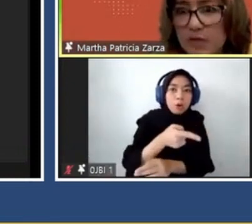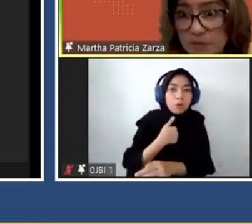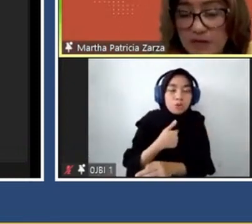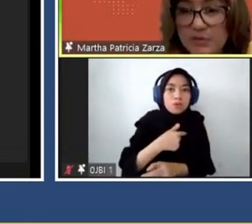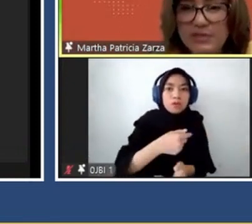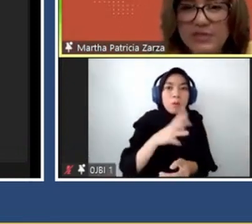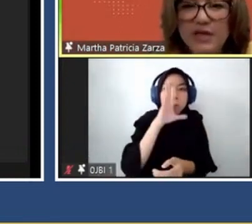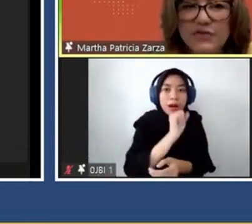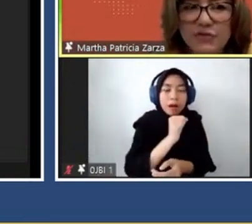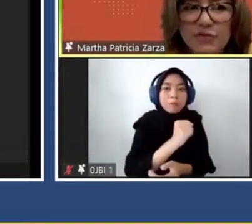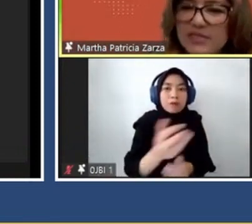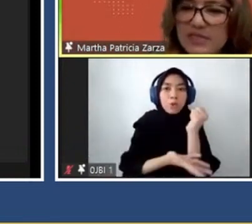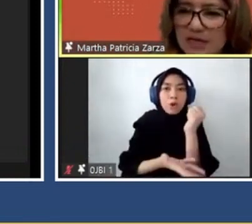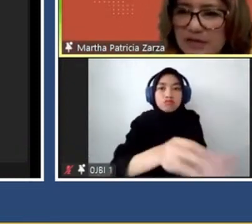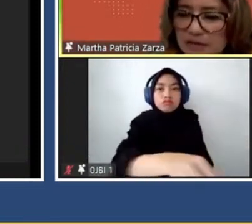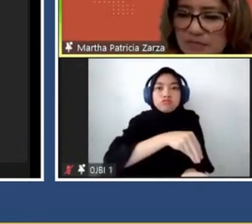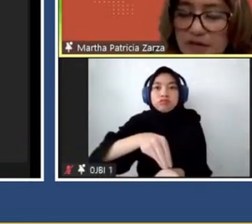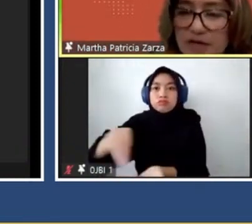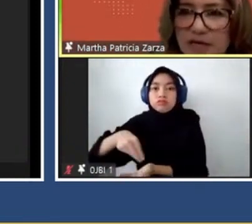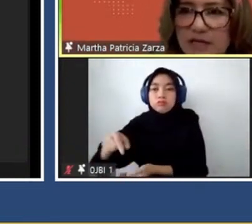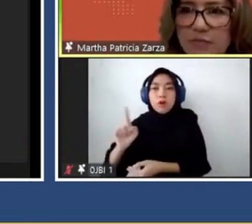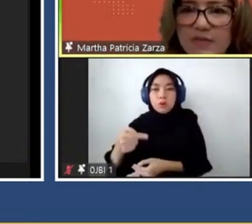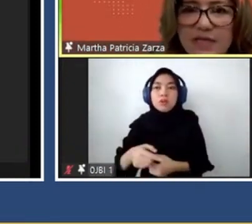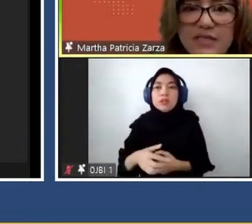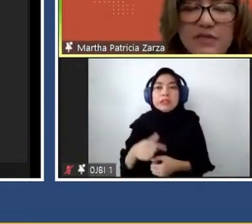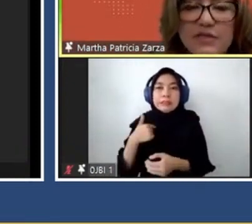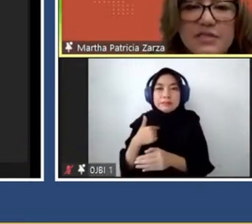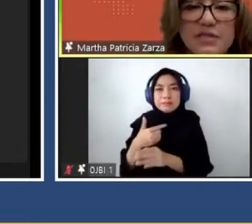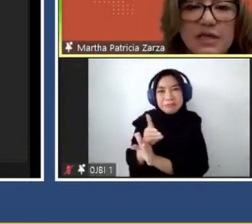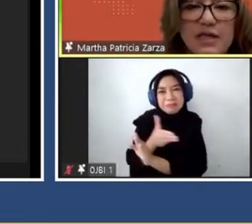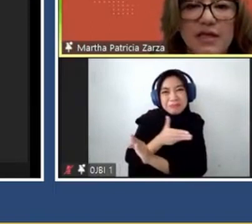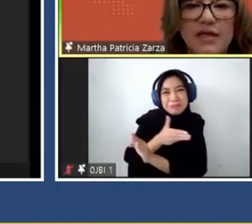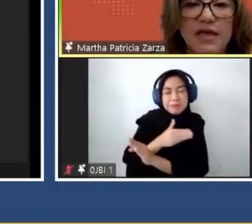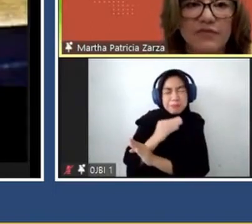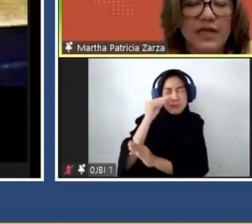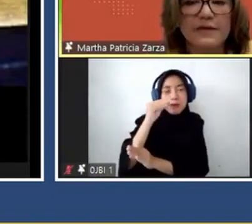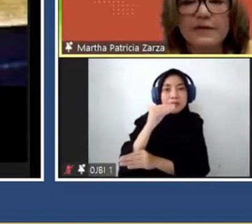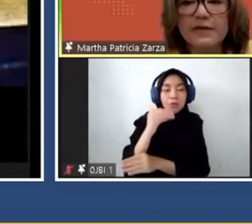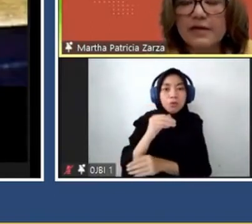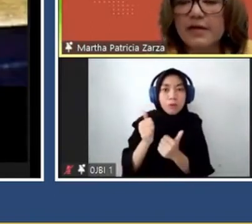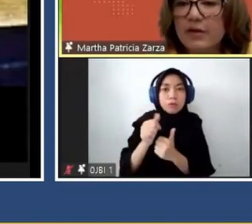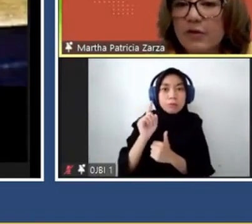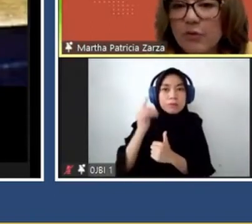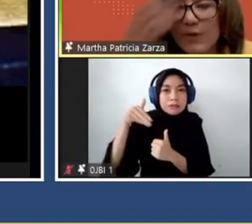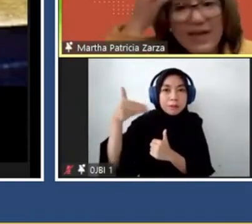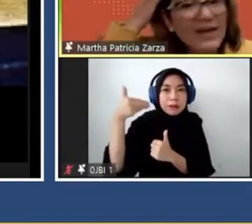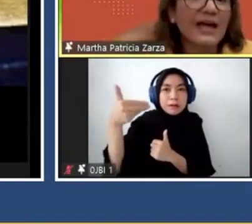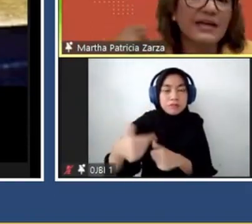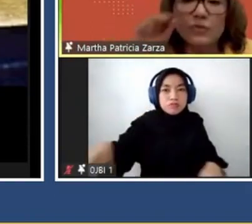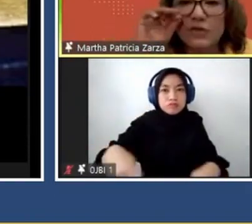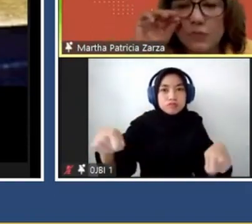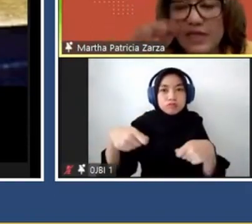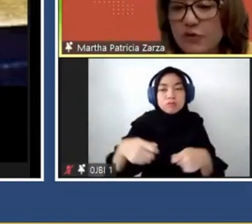night warming up the houses. So they start very early with the activities every day. What